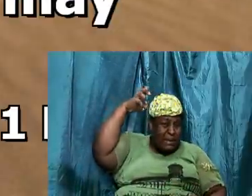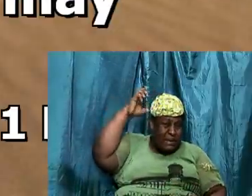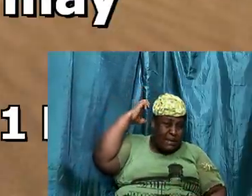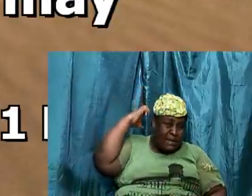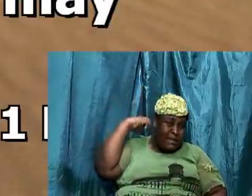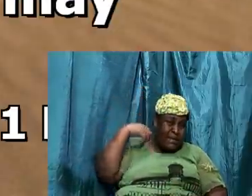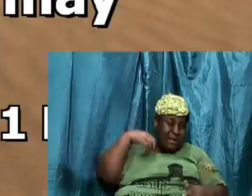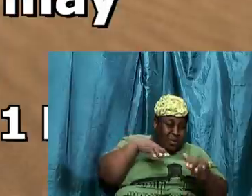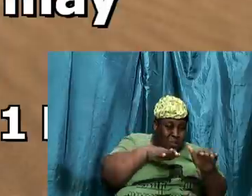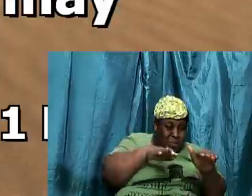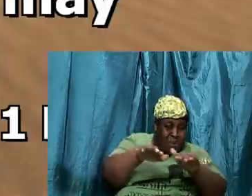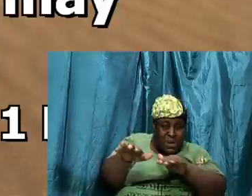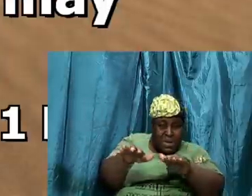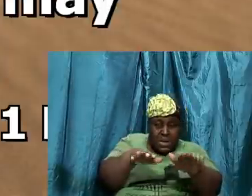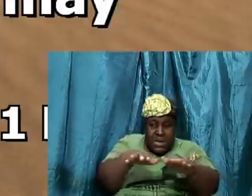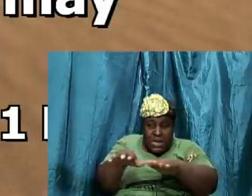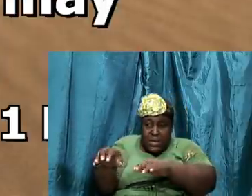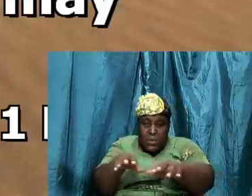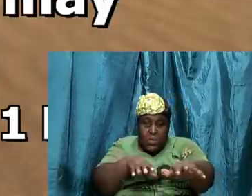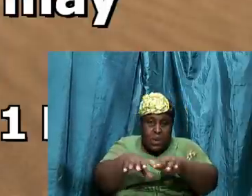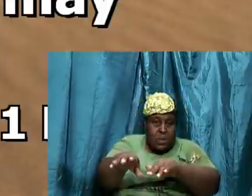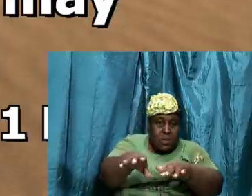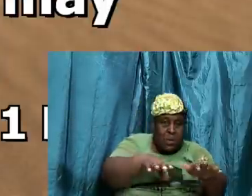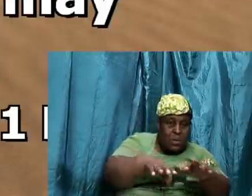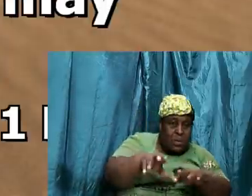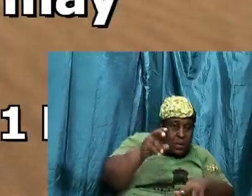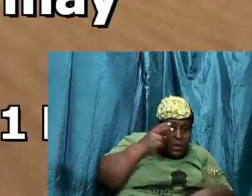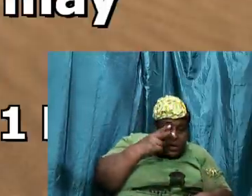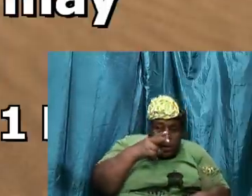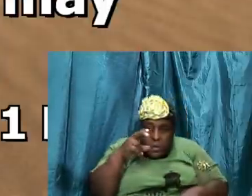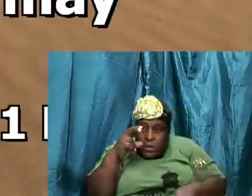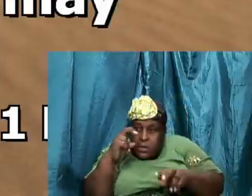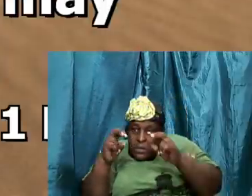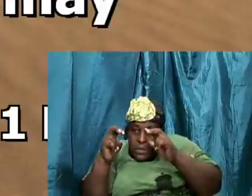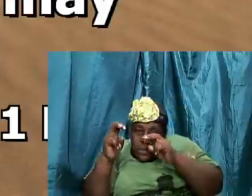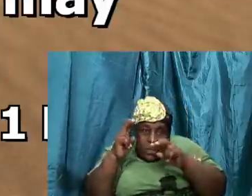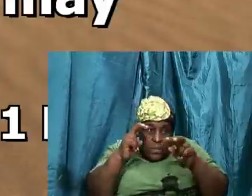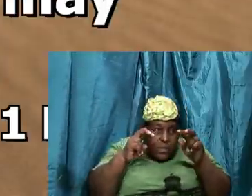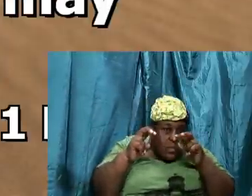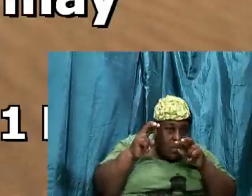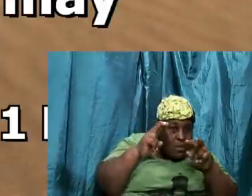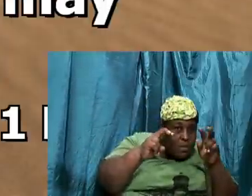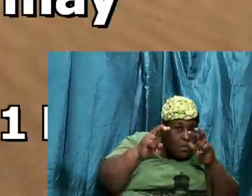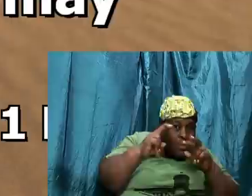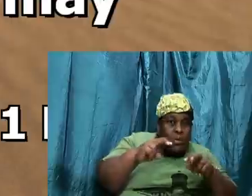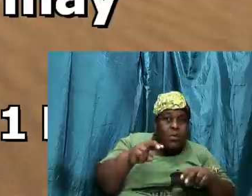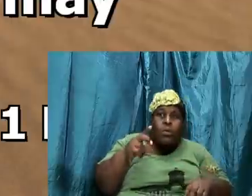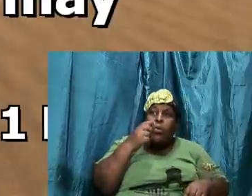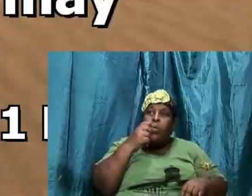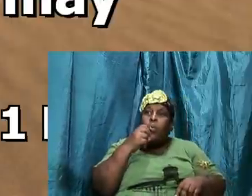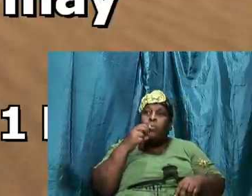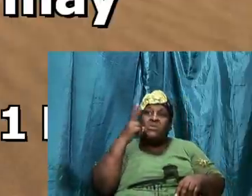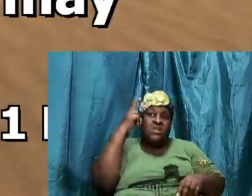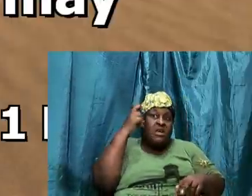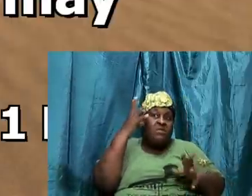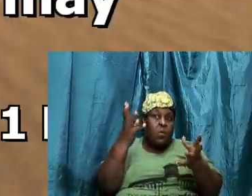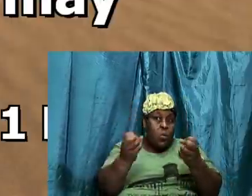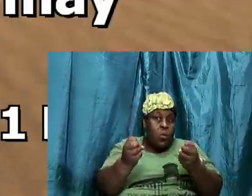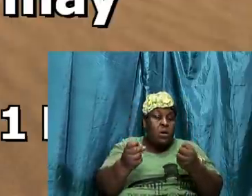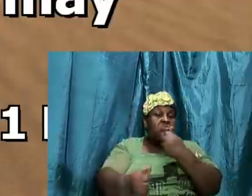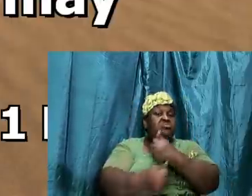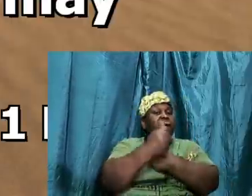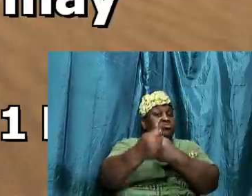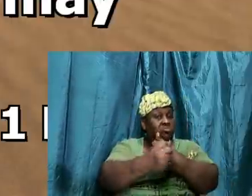walks about like a roaring lion, seeking whom he may devour.